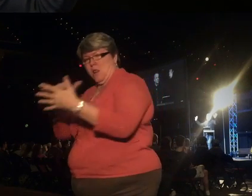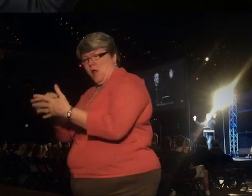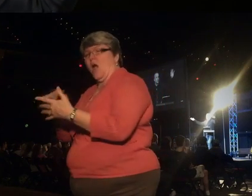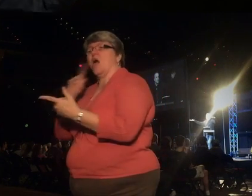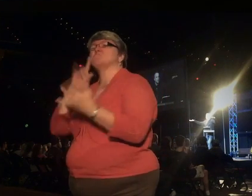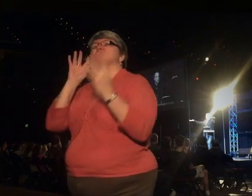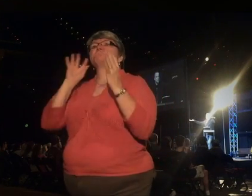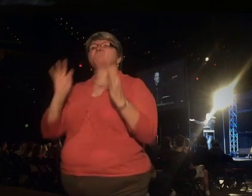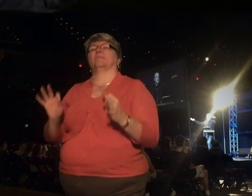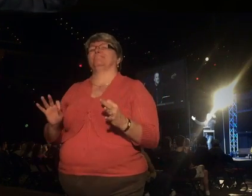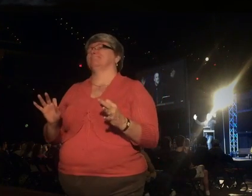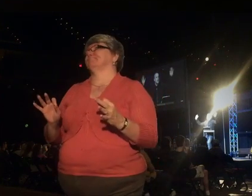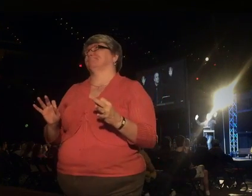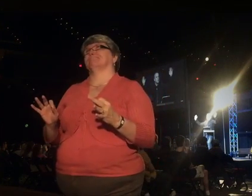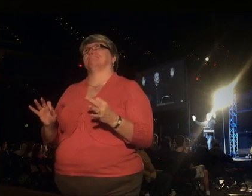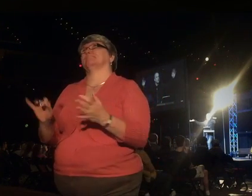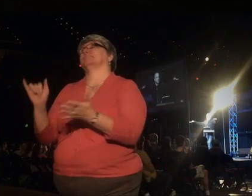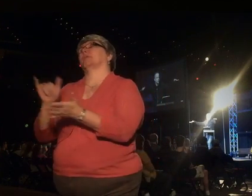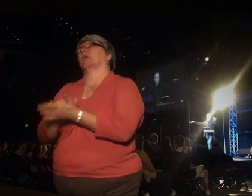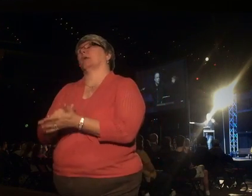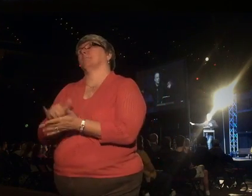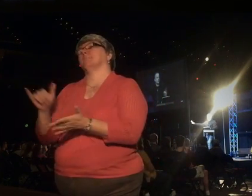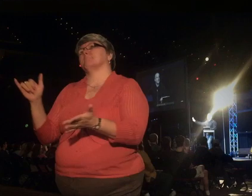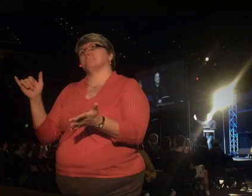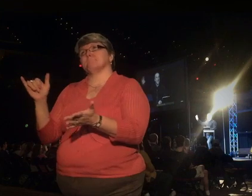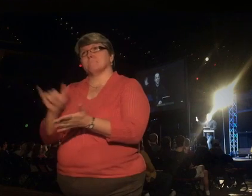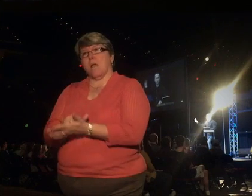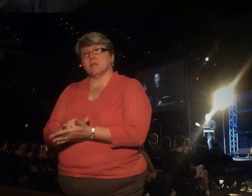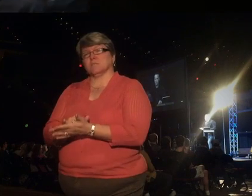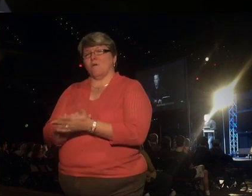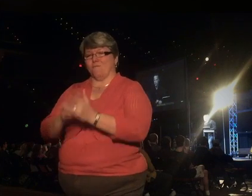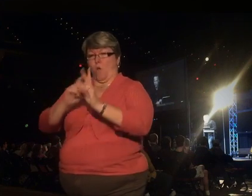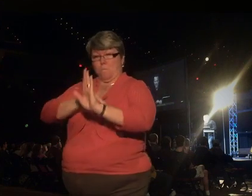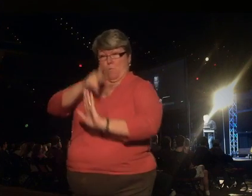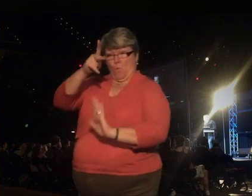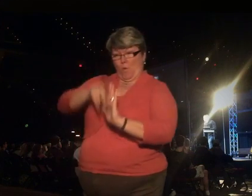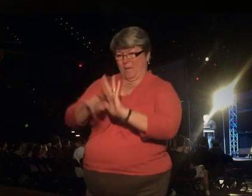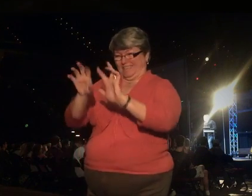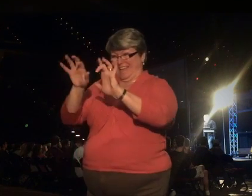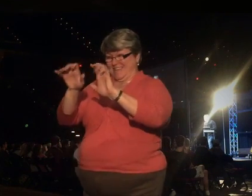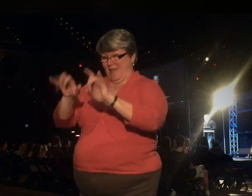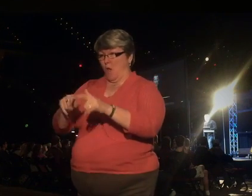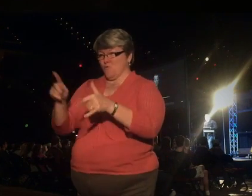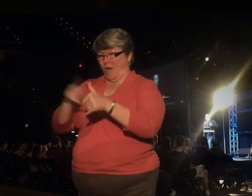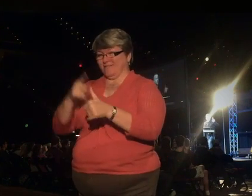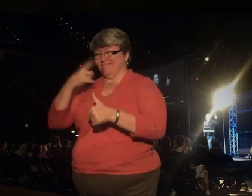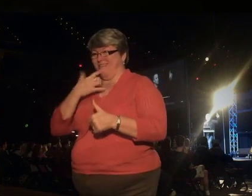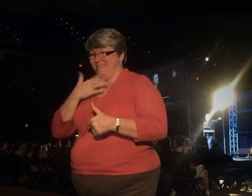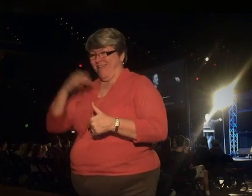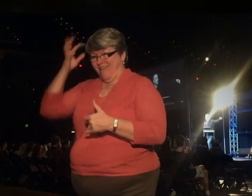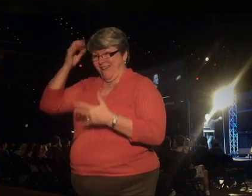concluded it is virtually impossible for any algorithm of you typing in features you